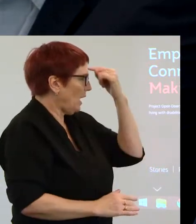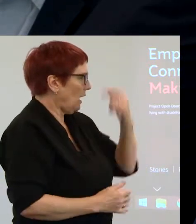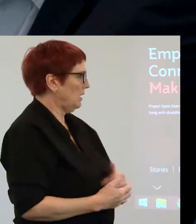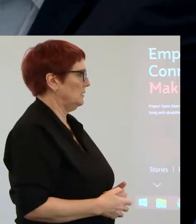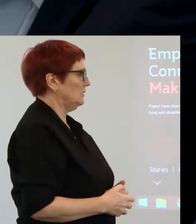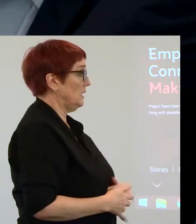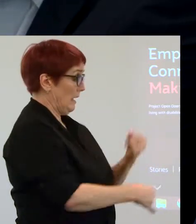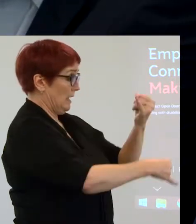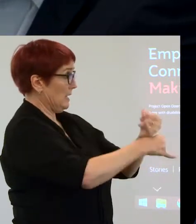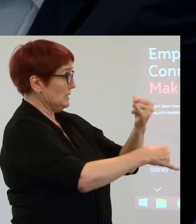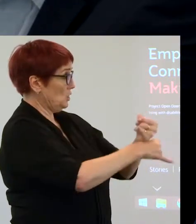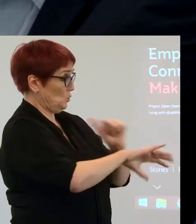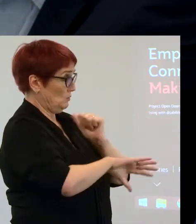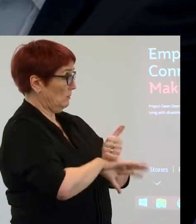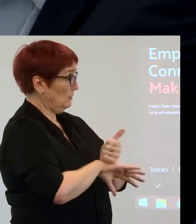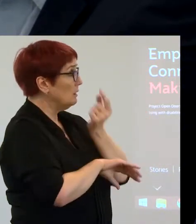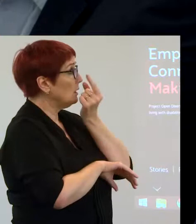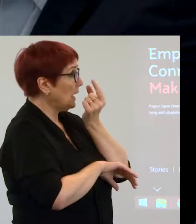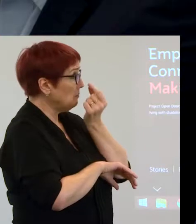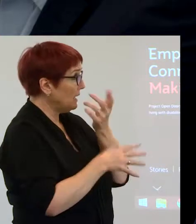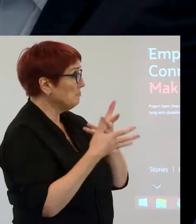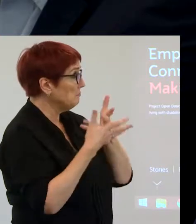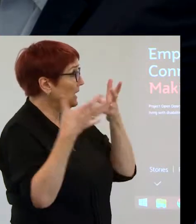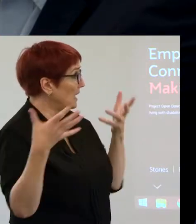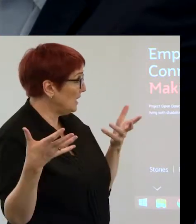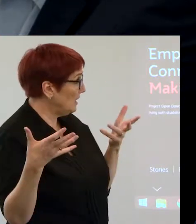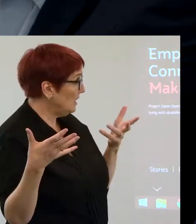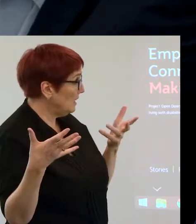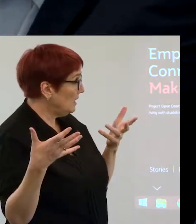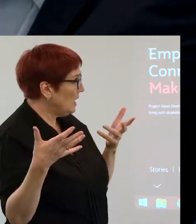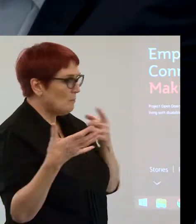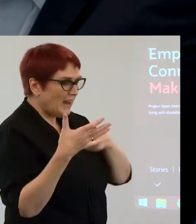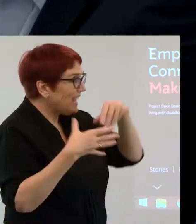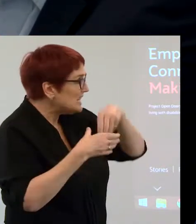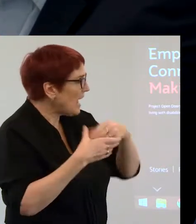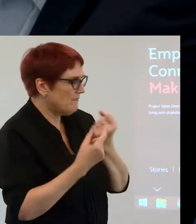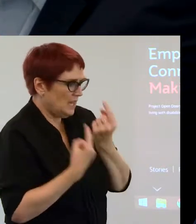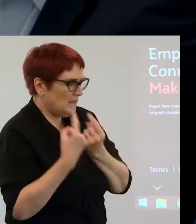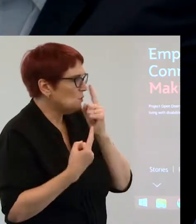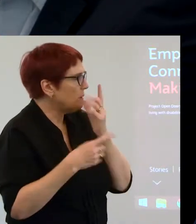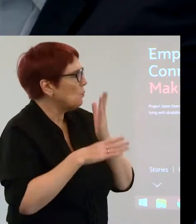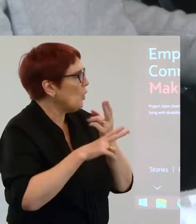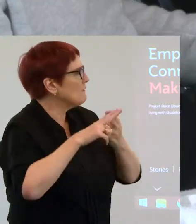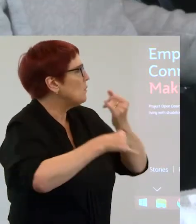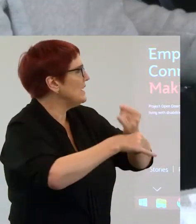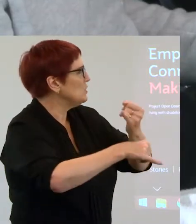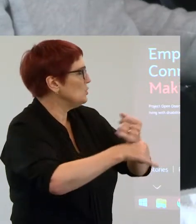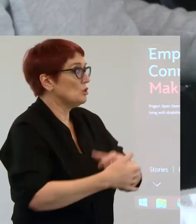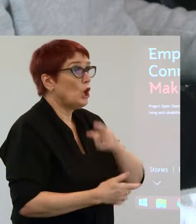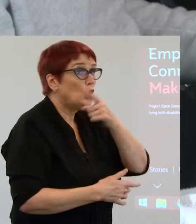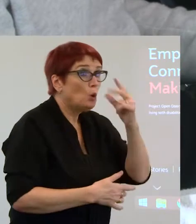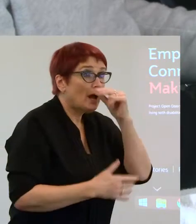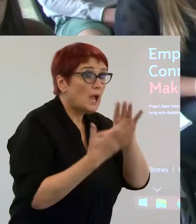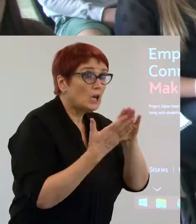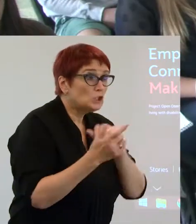And institutions can be large, but they're made up of individuals. And as young journalist